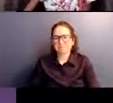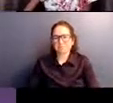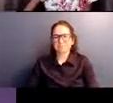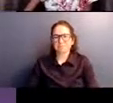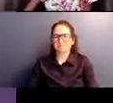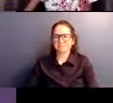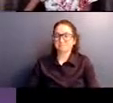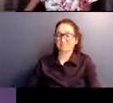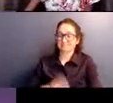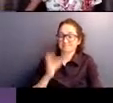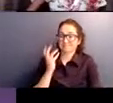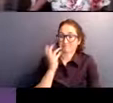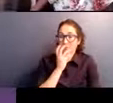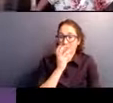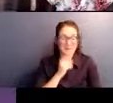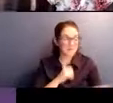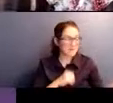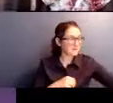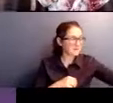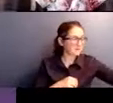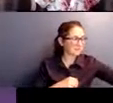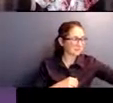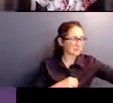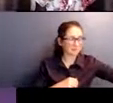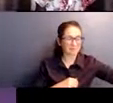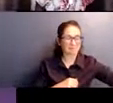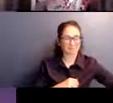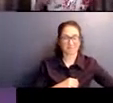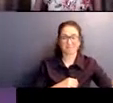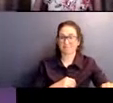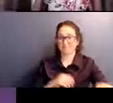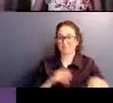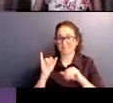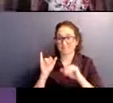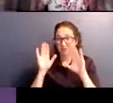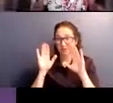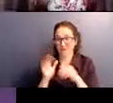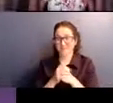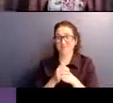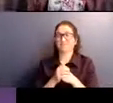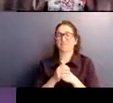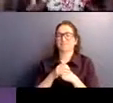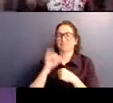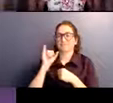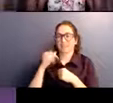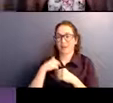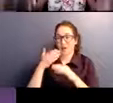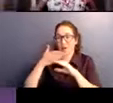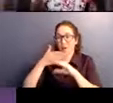That is very poignant. I think that as an overthinker